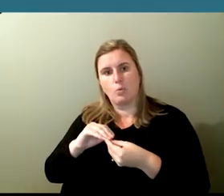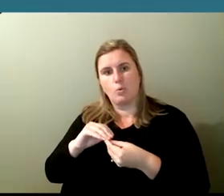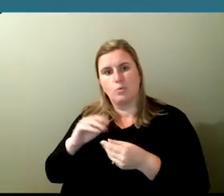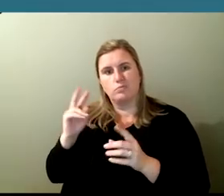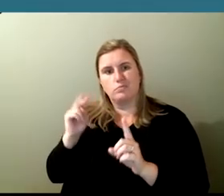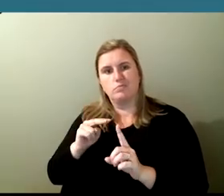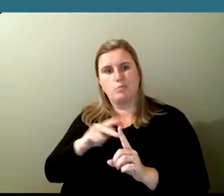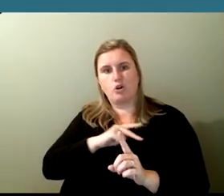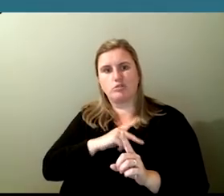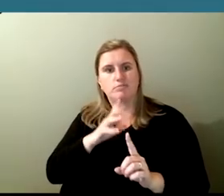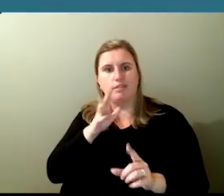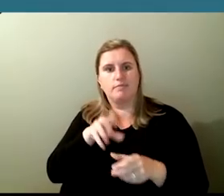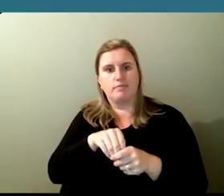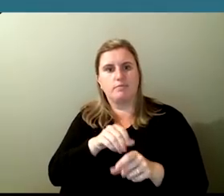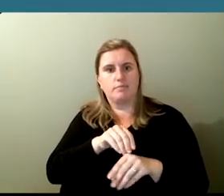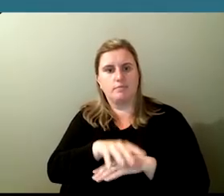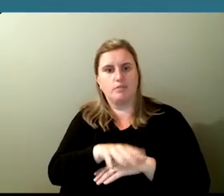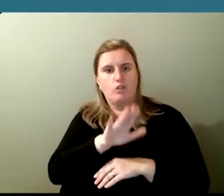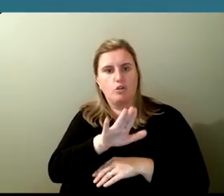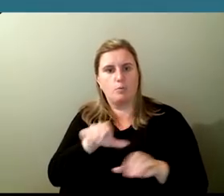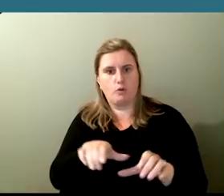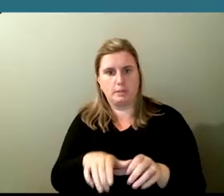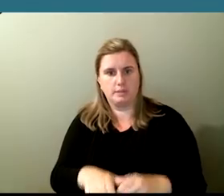feedback delivery would not influence performance.